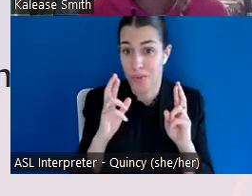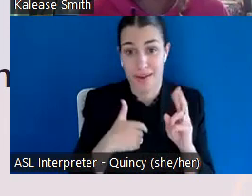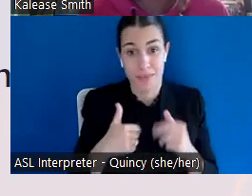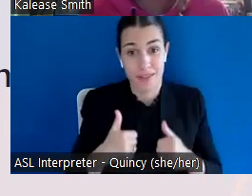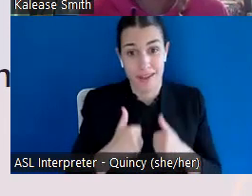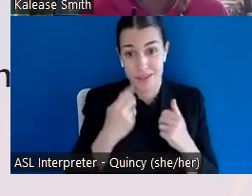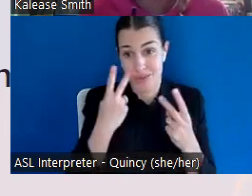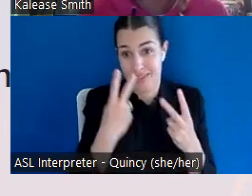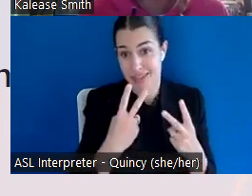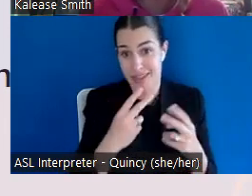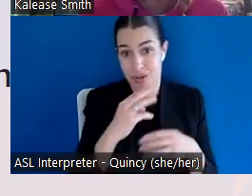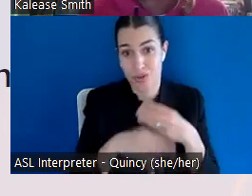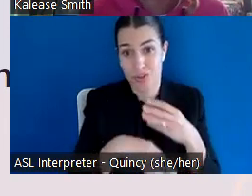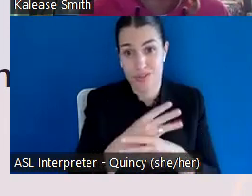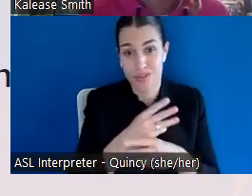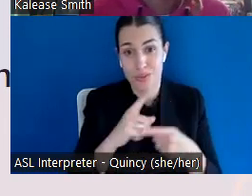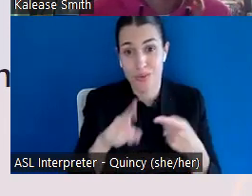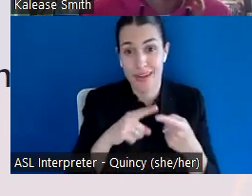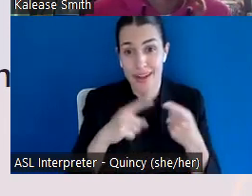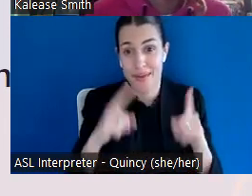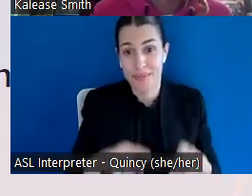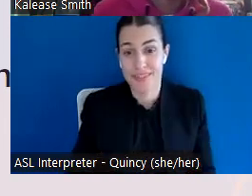it if it happens.